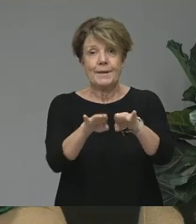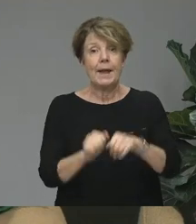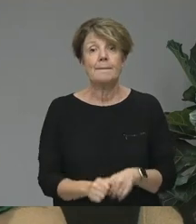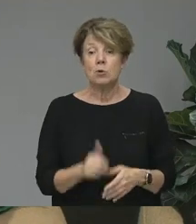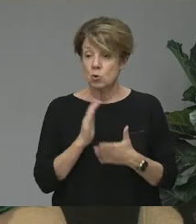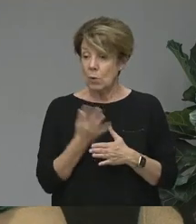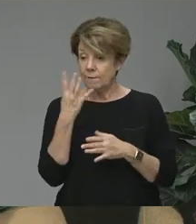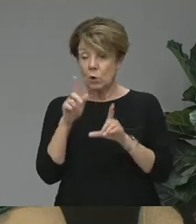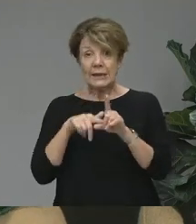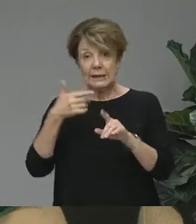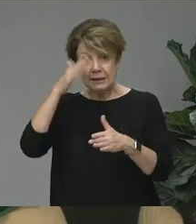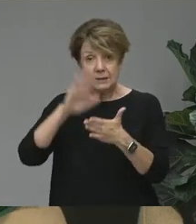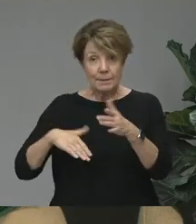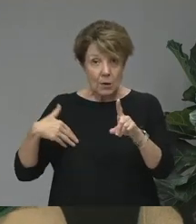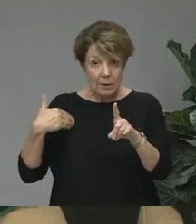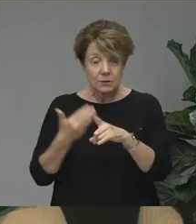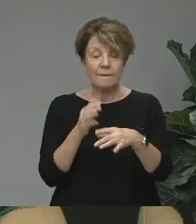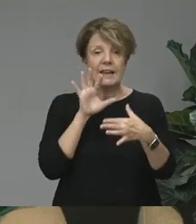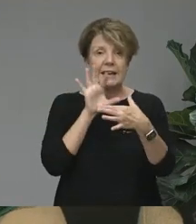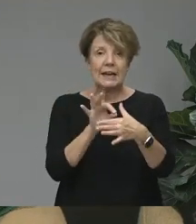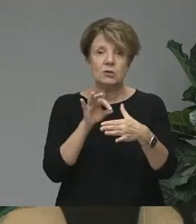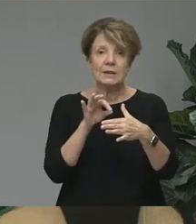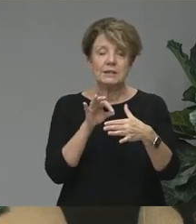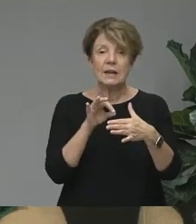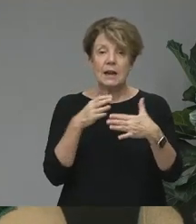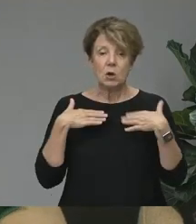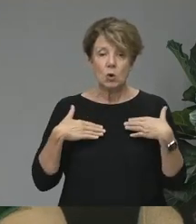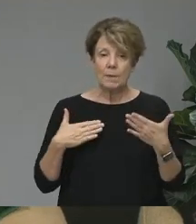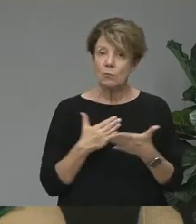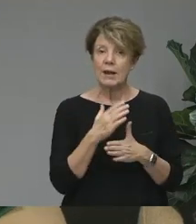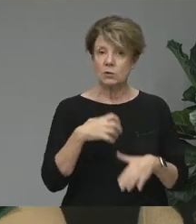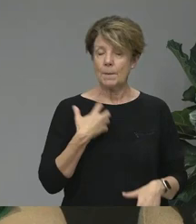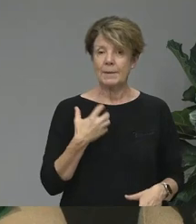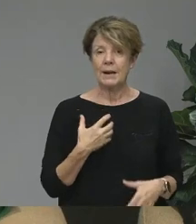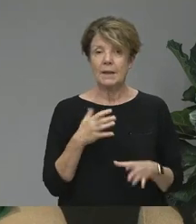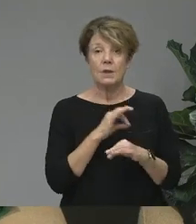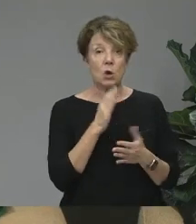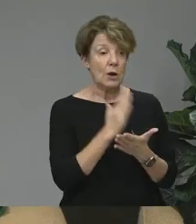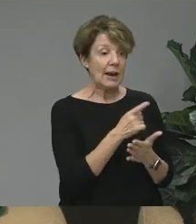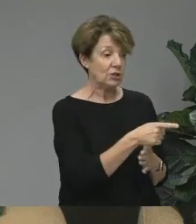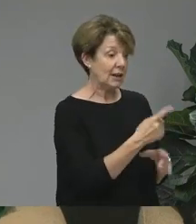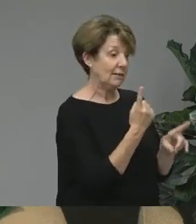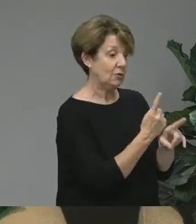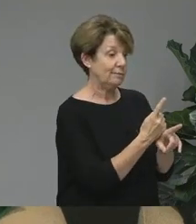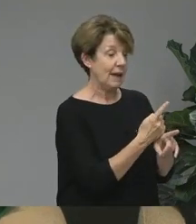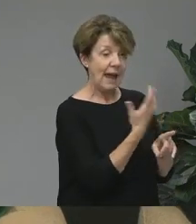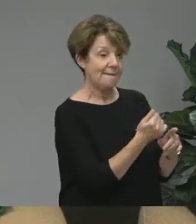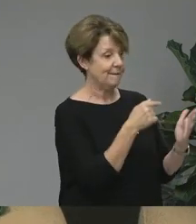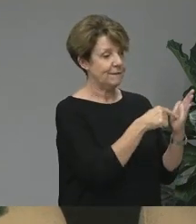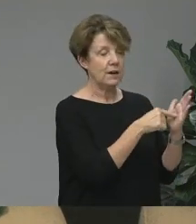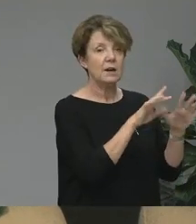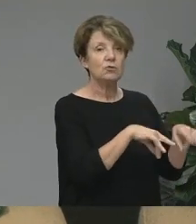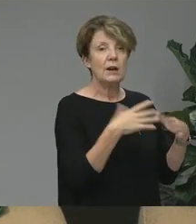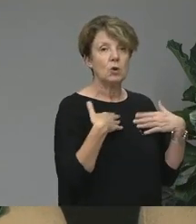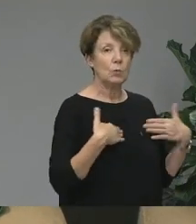of experience of engagement in human rights complaints that do not reference an Australian Human Rights Act, we're not going to improve